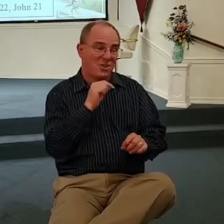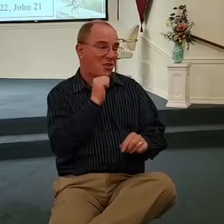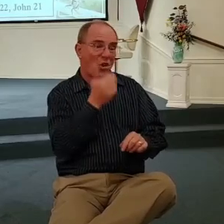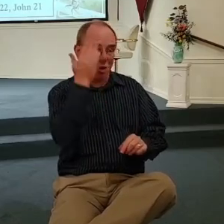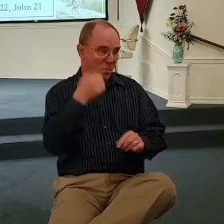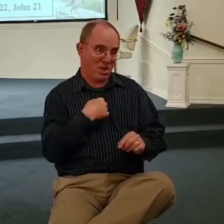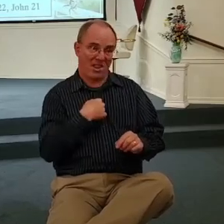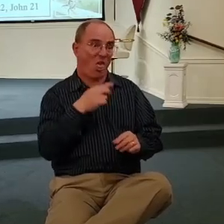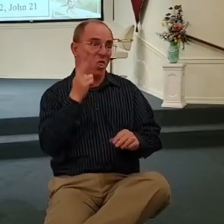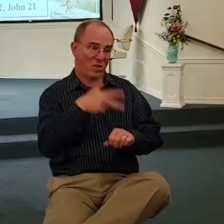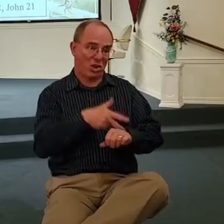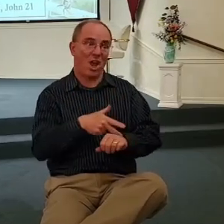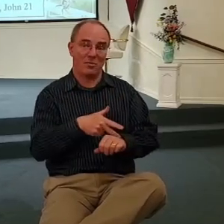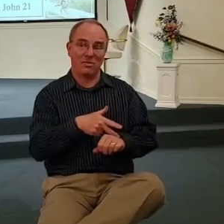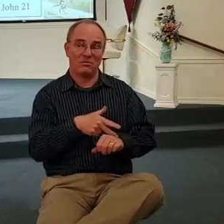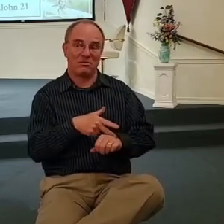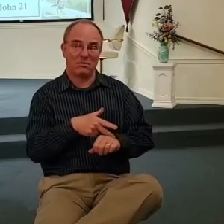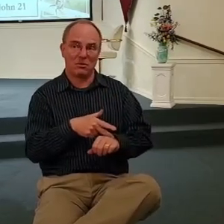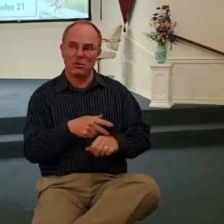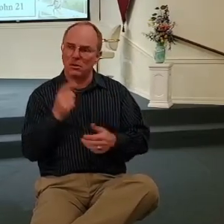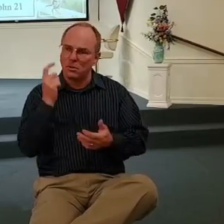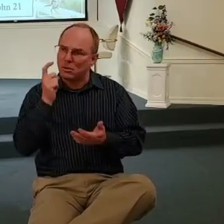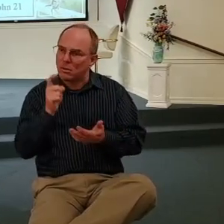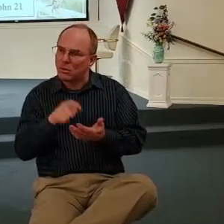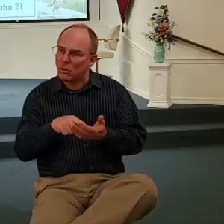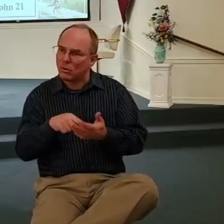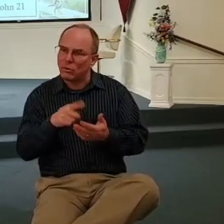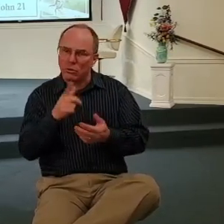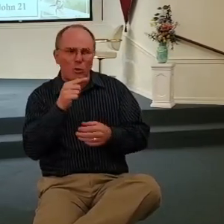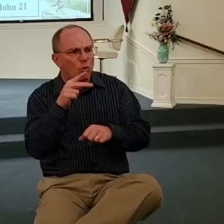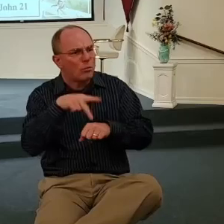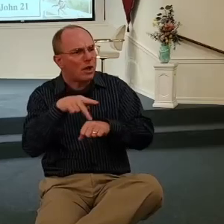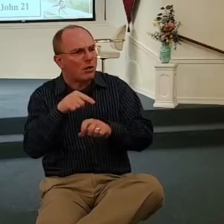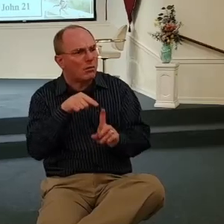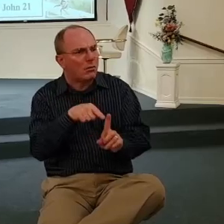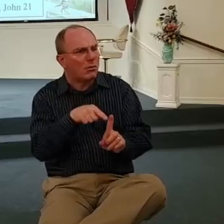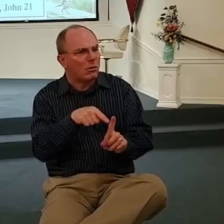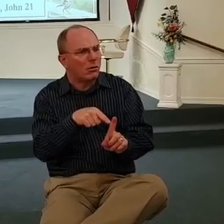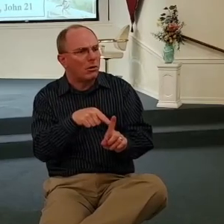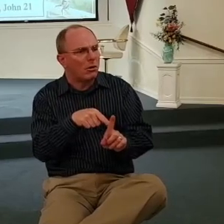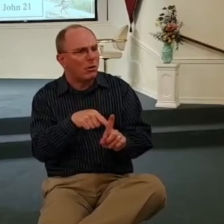Did you notice Peter's identity there? His carelessness,